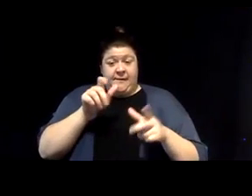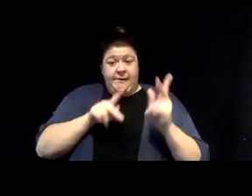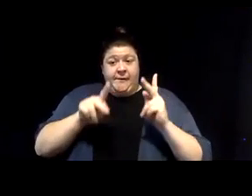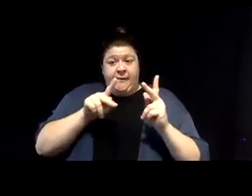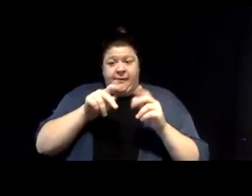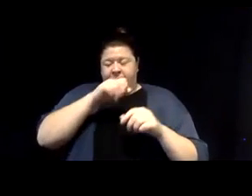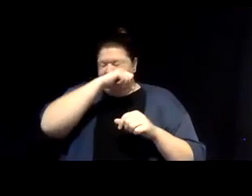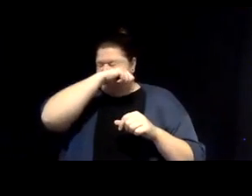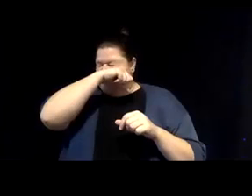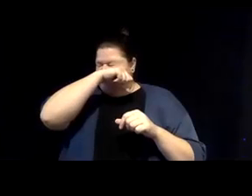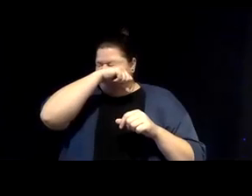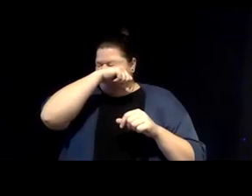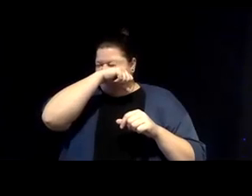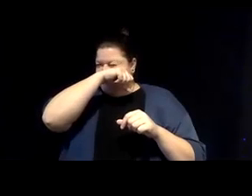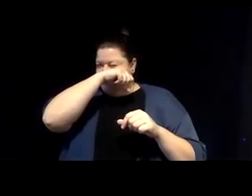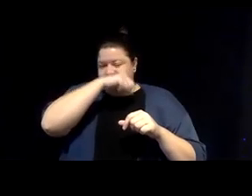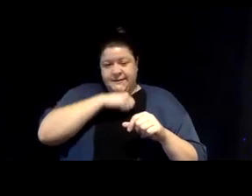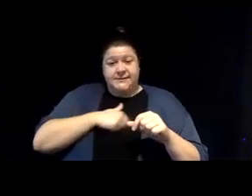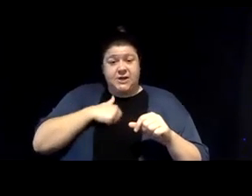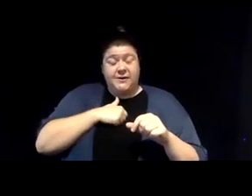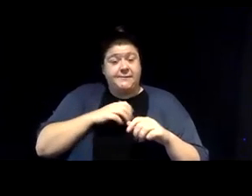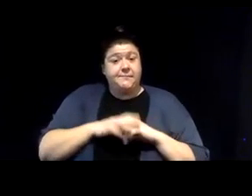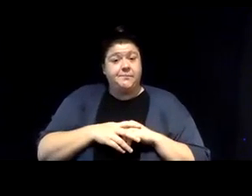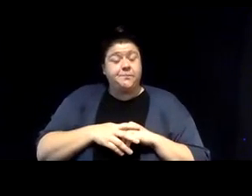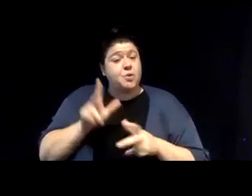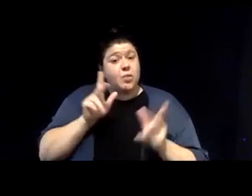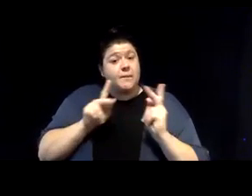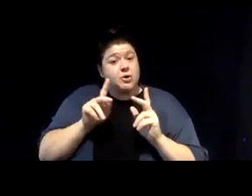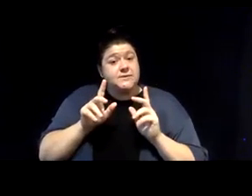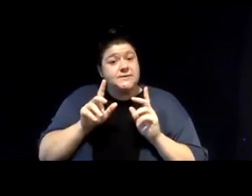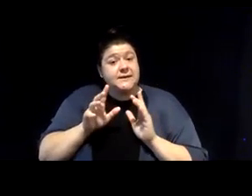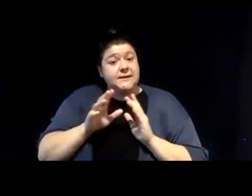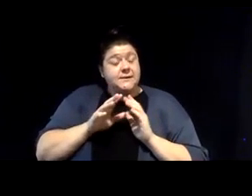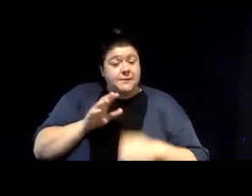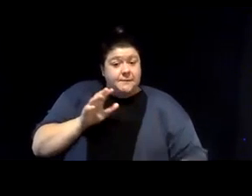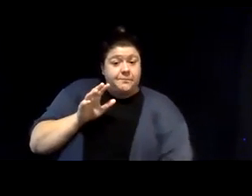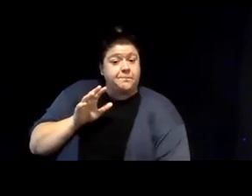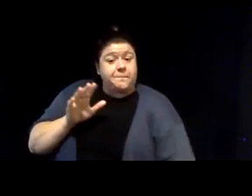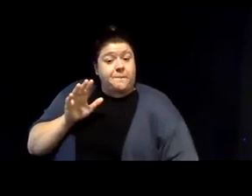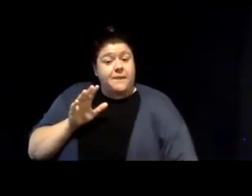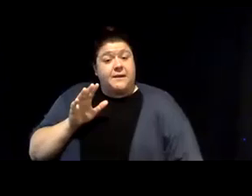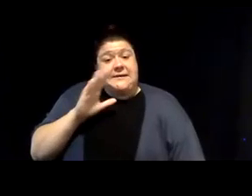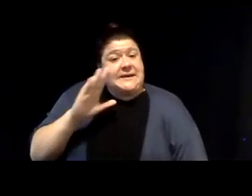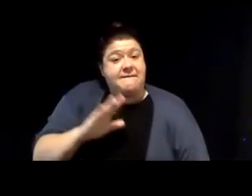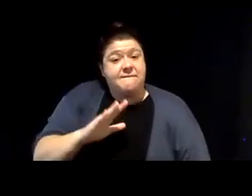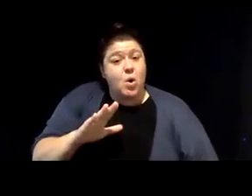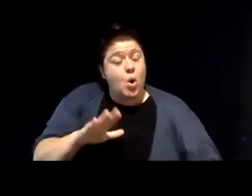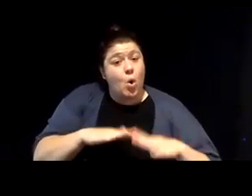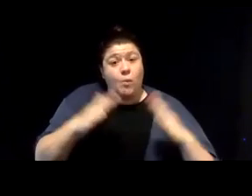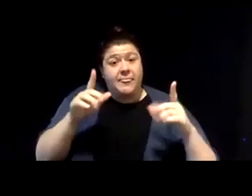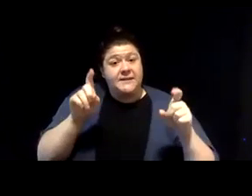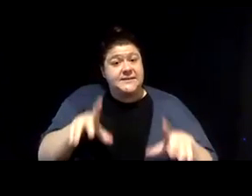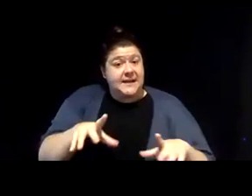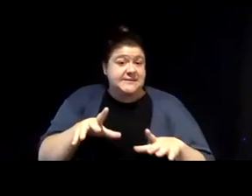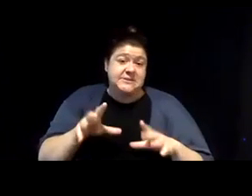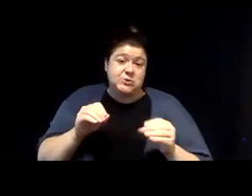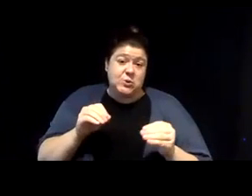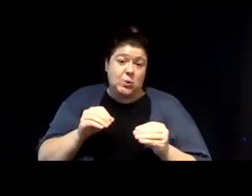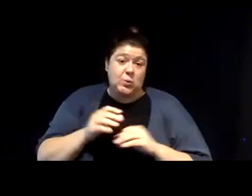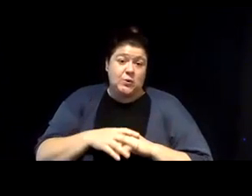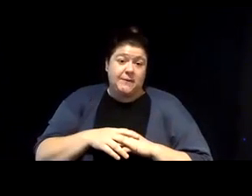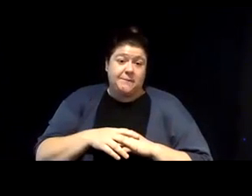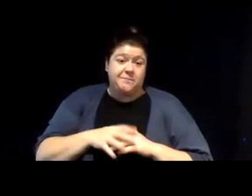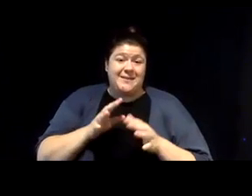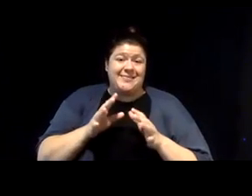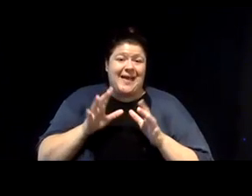showed and then to the person it never actually opened the test. And that's what I'm saying, that was the link that was